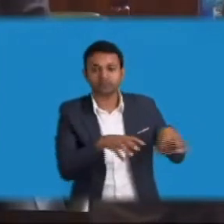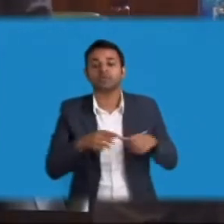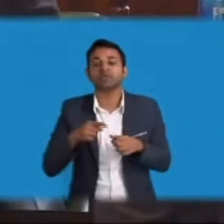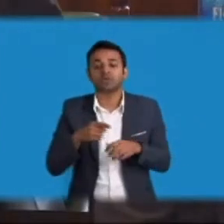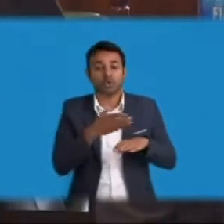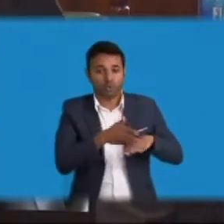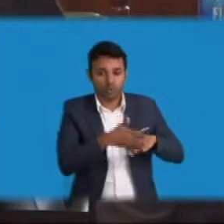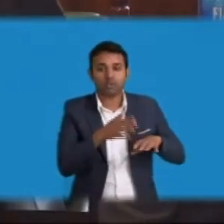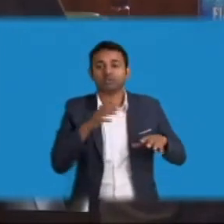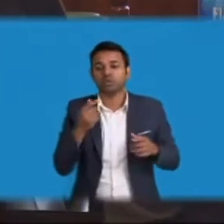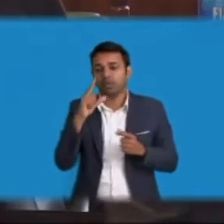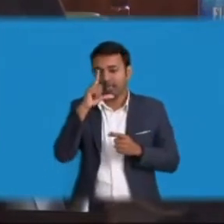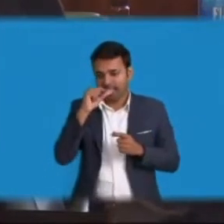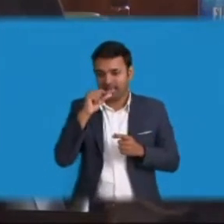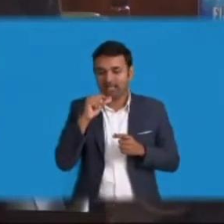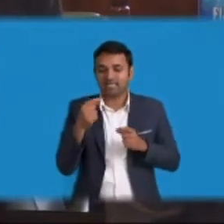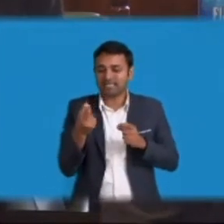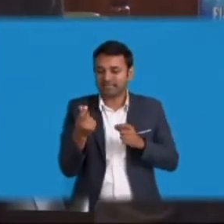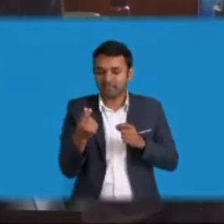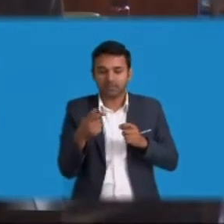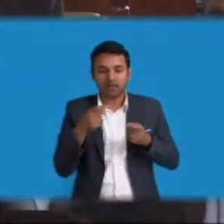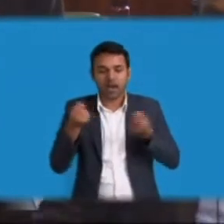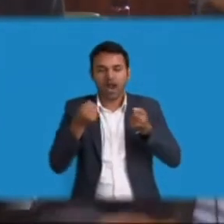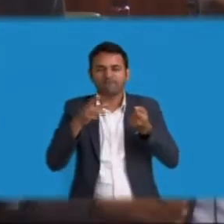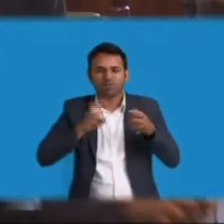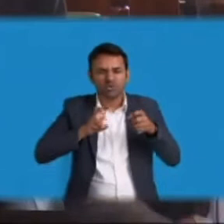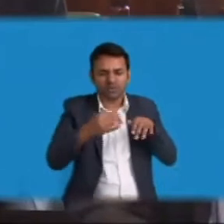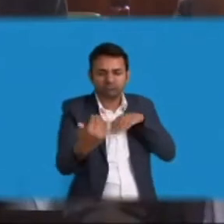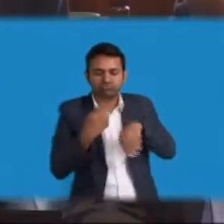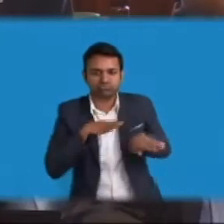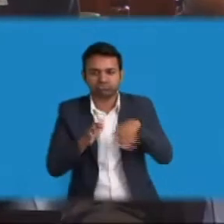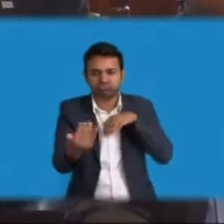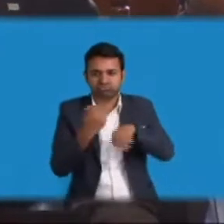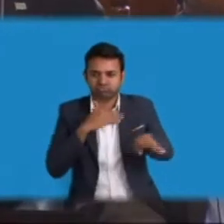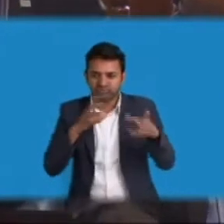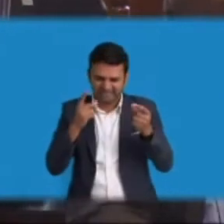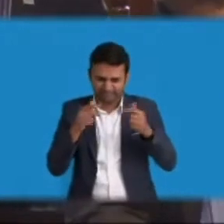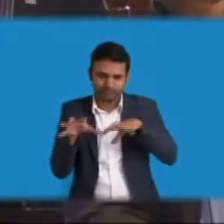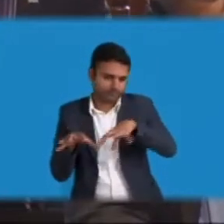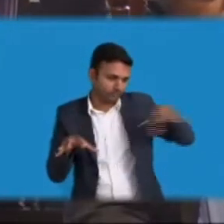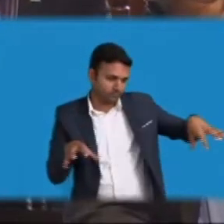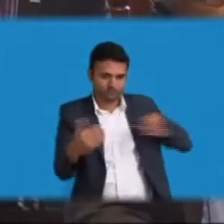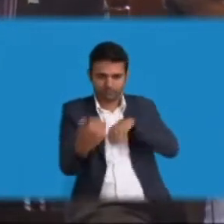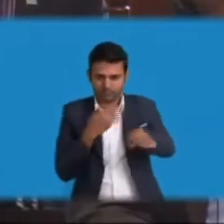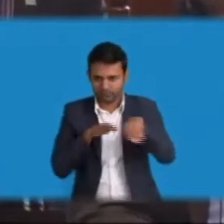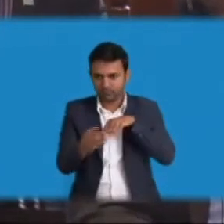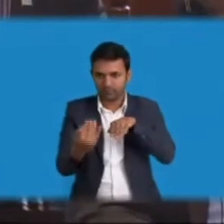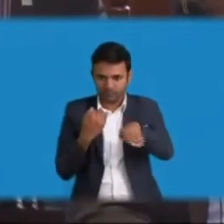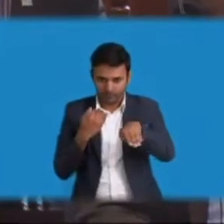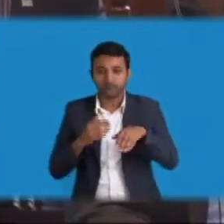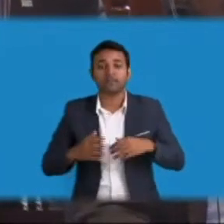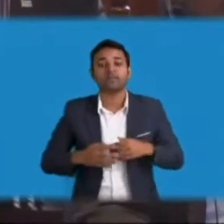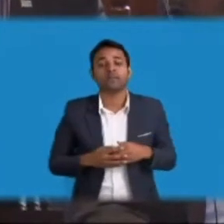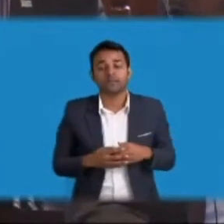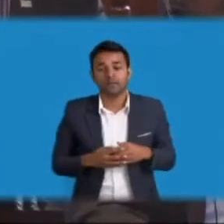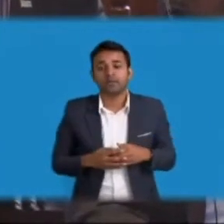traffic congestion into the Lambasa CBD and provide a major boost for local growers and vendors with improved market